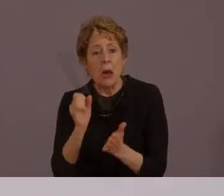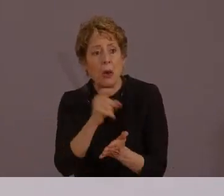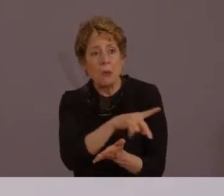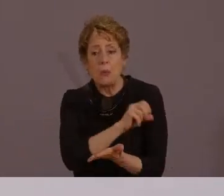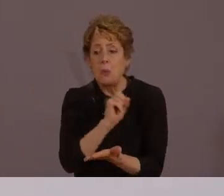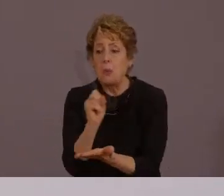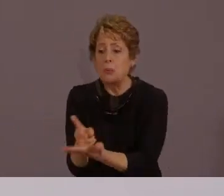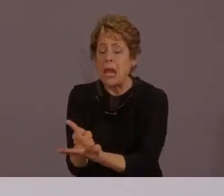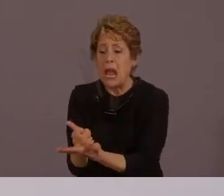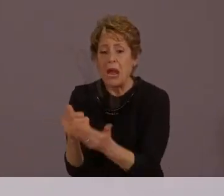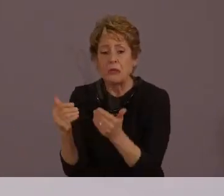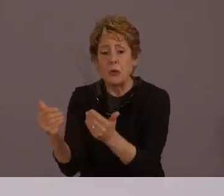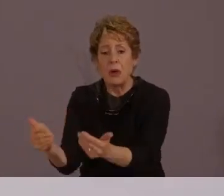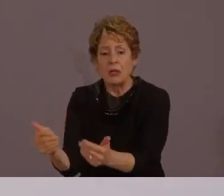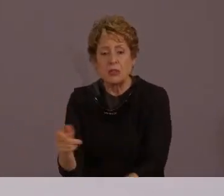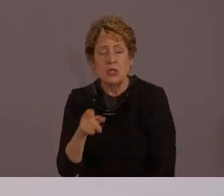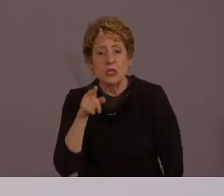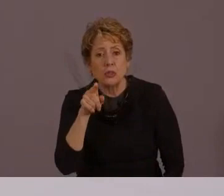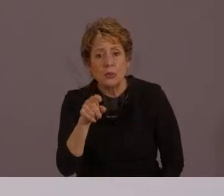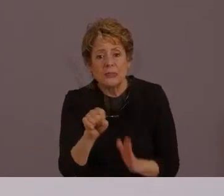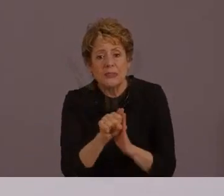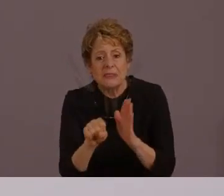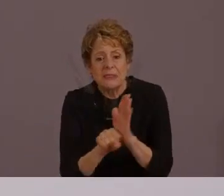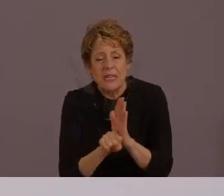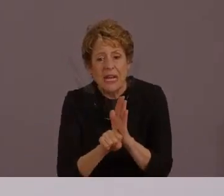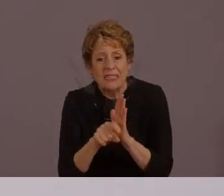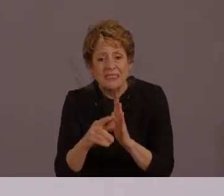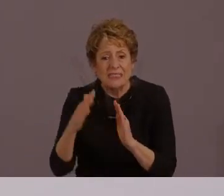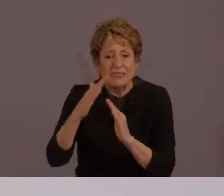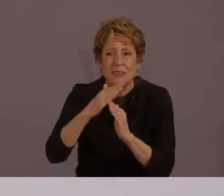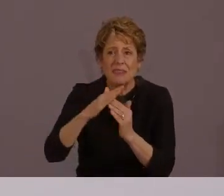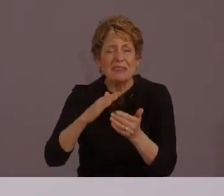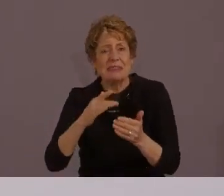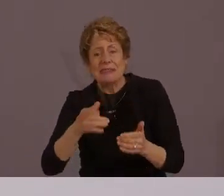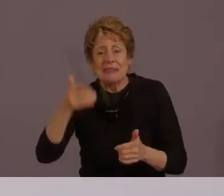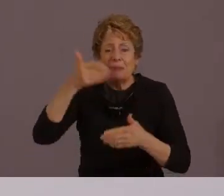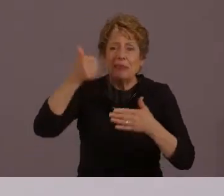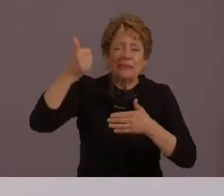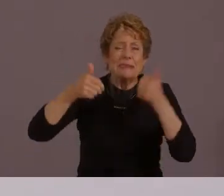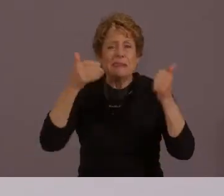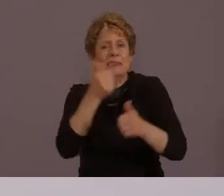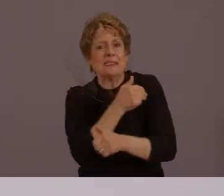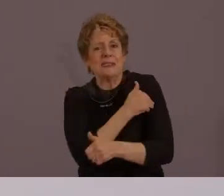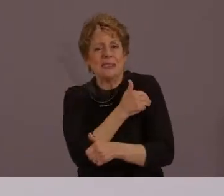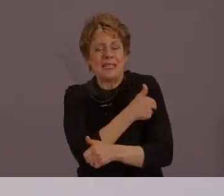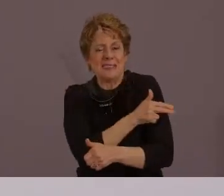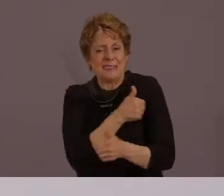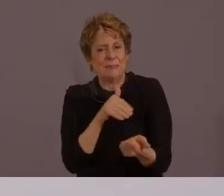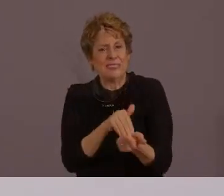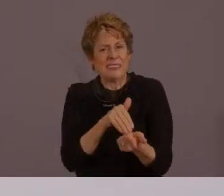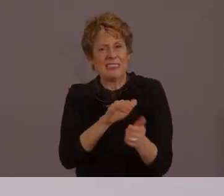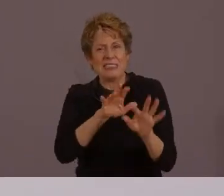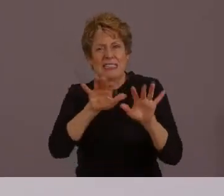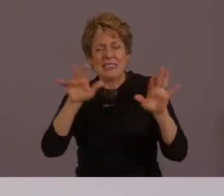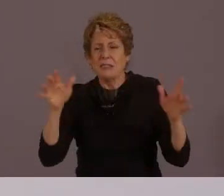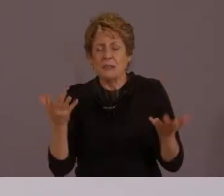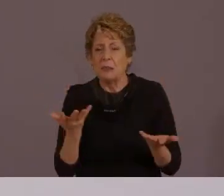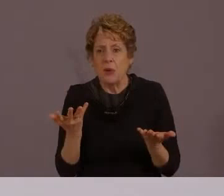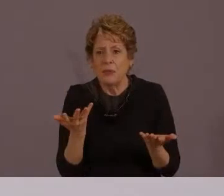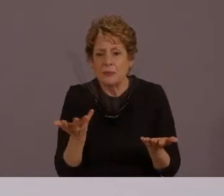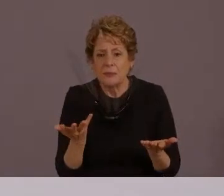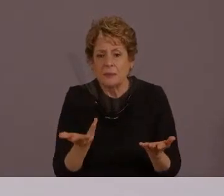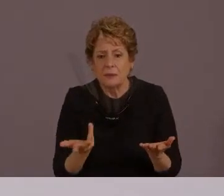you feel as the state's top position on this? Well, we would prefer that they still followed